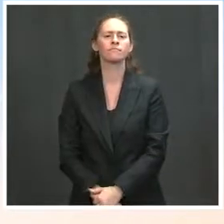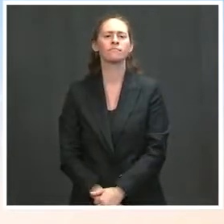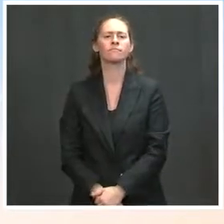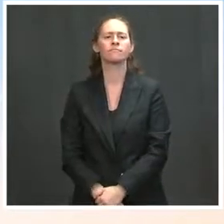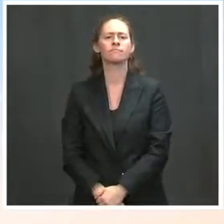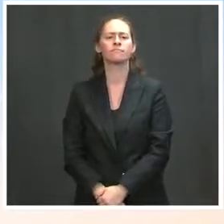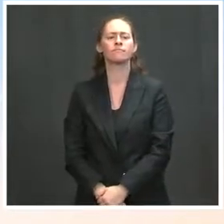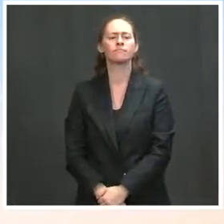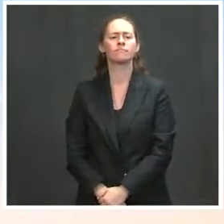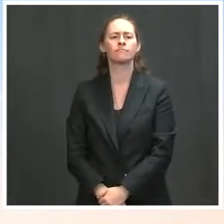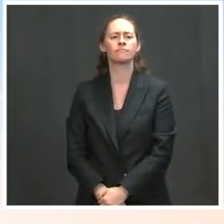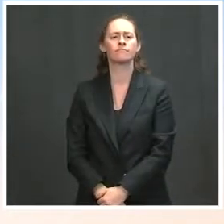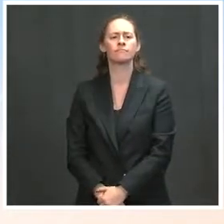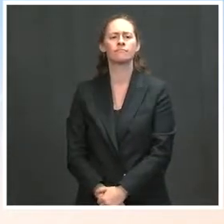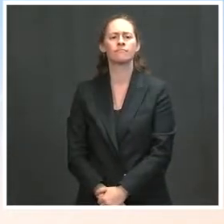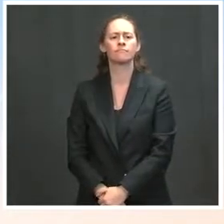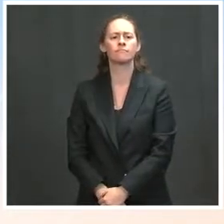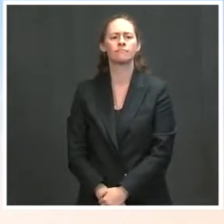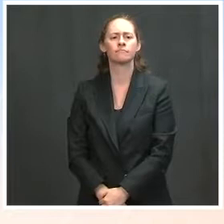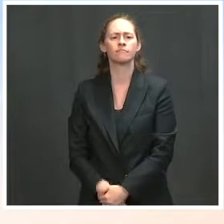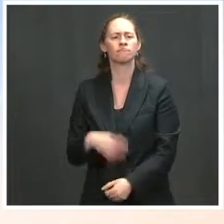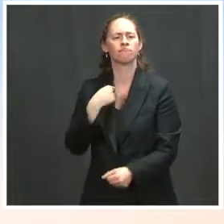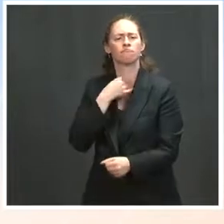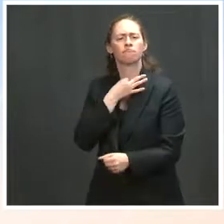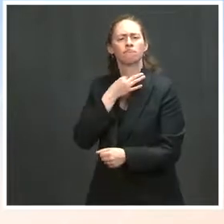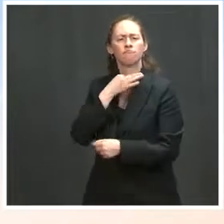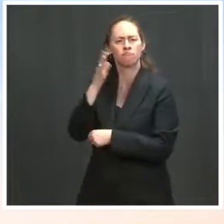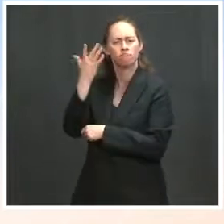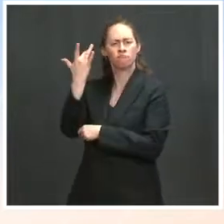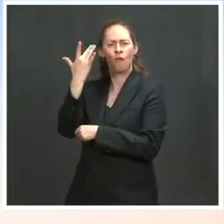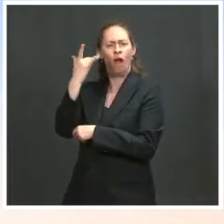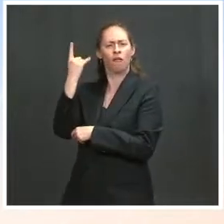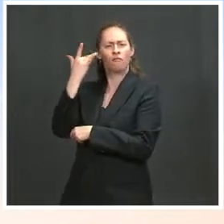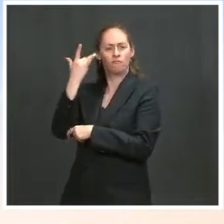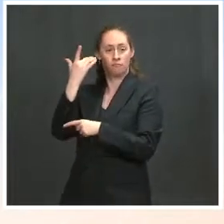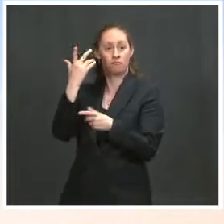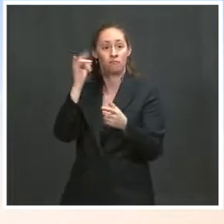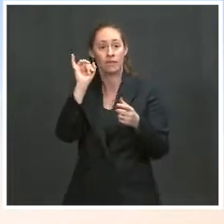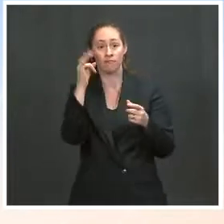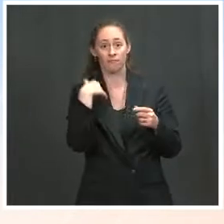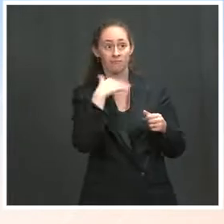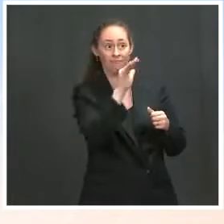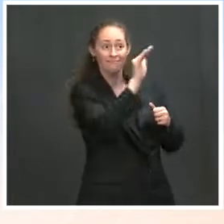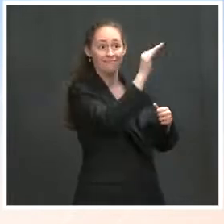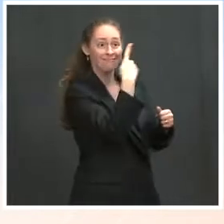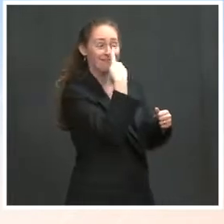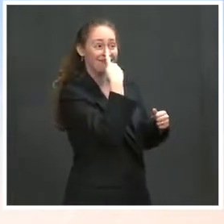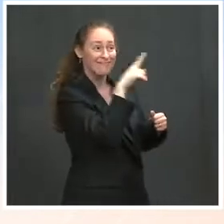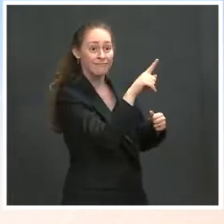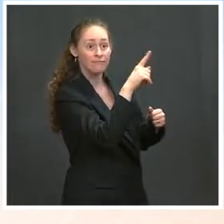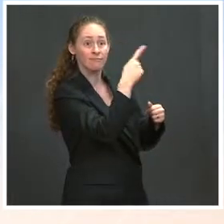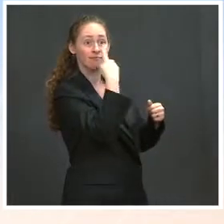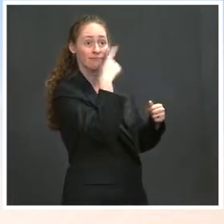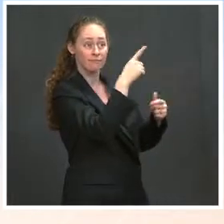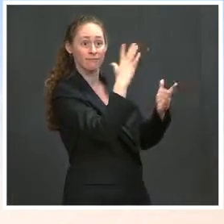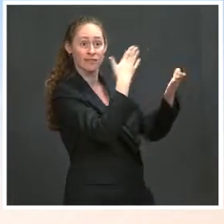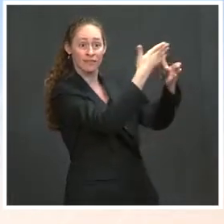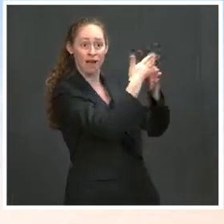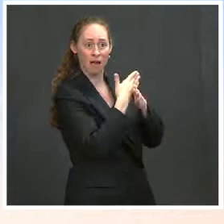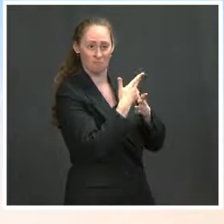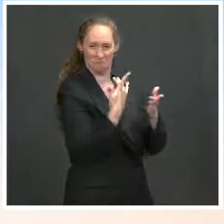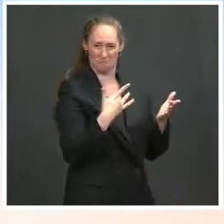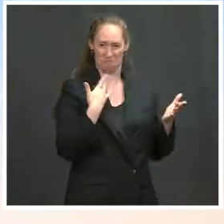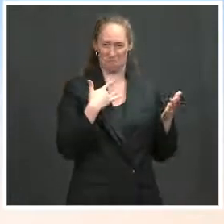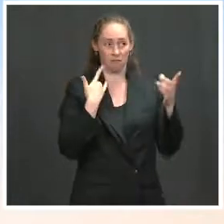think that China would answer the questions that the U.S. wants as it relates to the origin of COVID-19? Look, the COVID-19 pandemic has taken, I